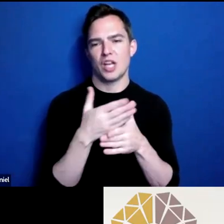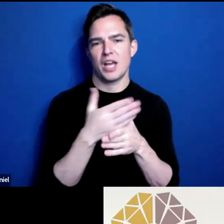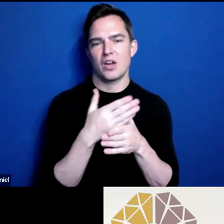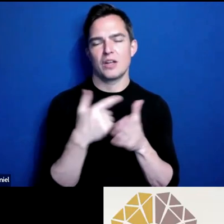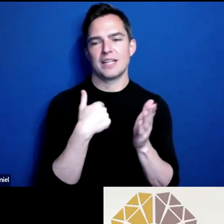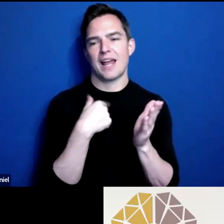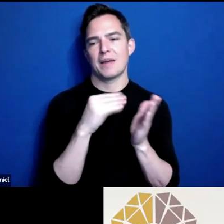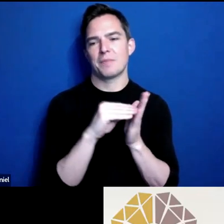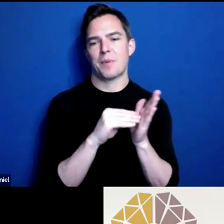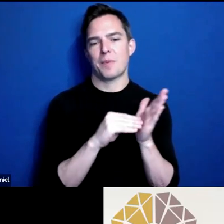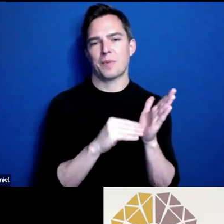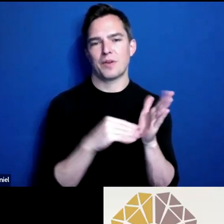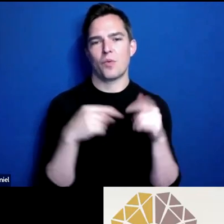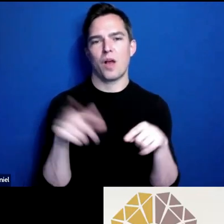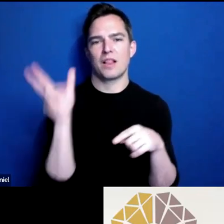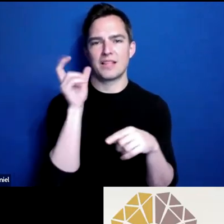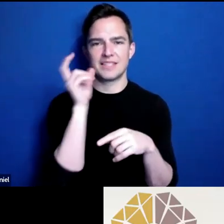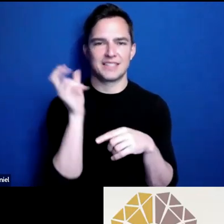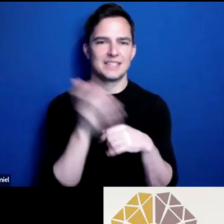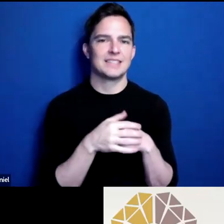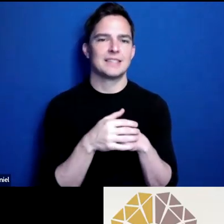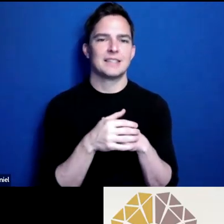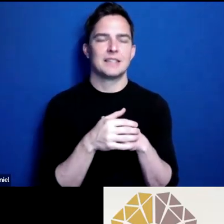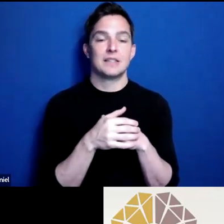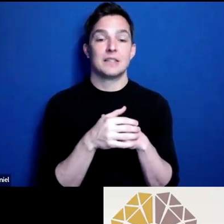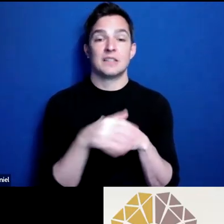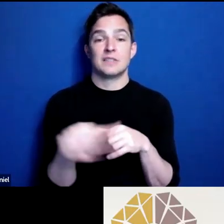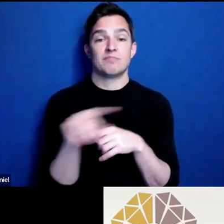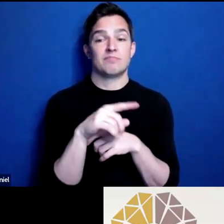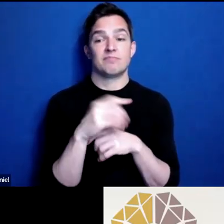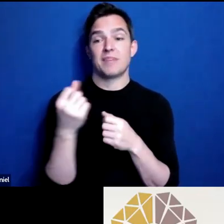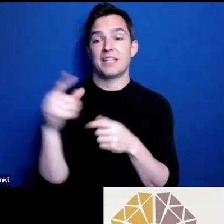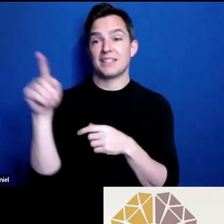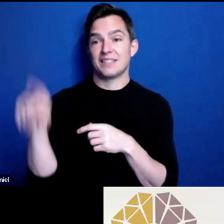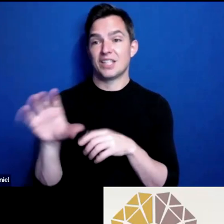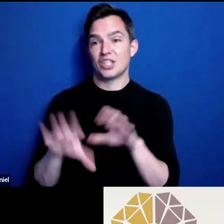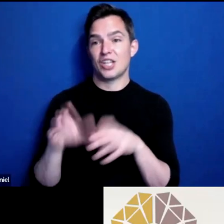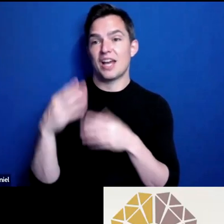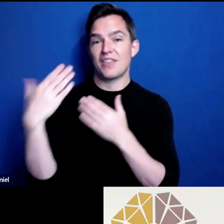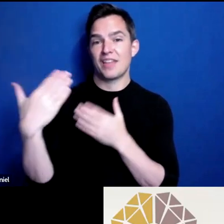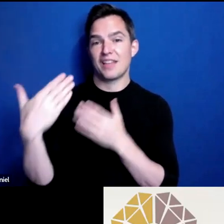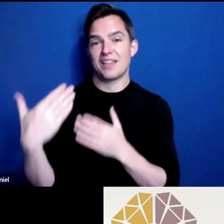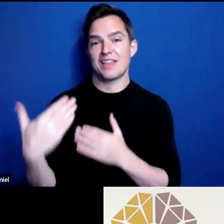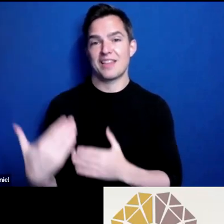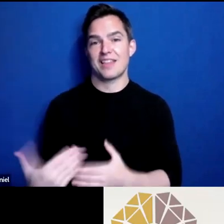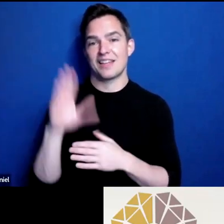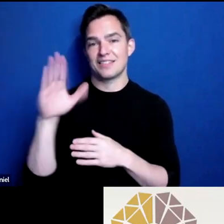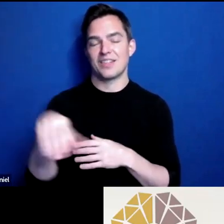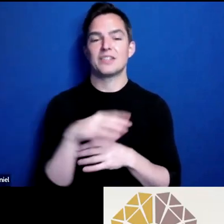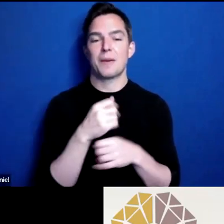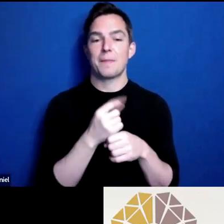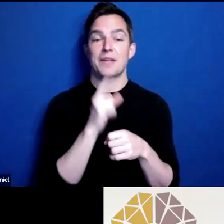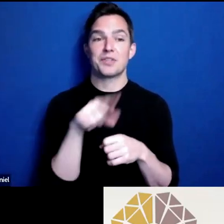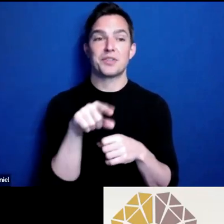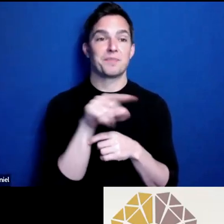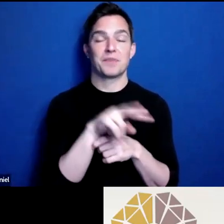jotted down and listening to you. And you all are getting so many thank yous in the chat. So please be sure